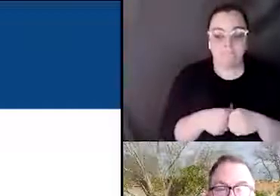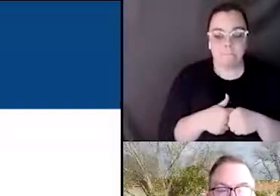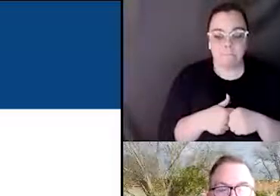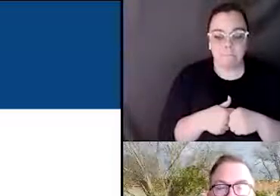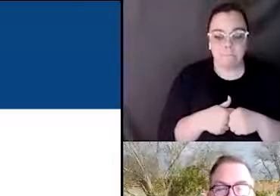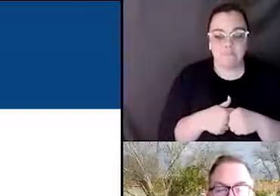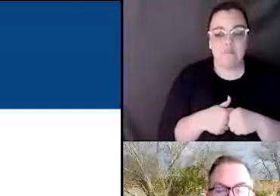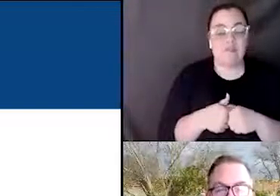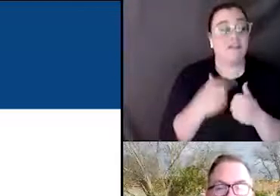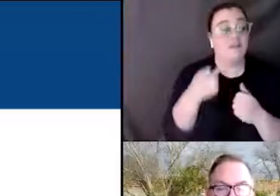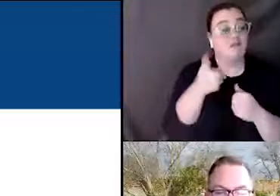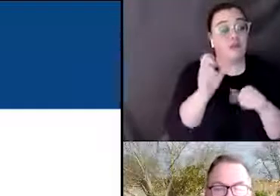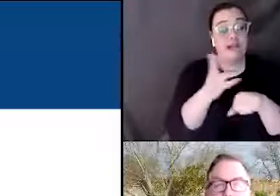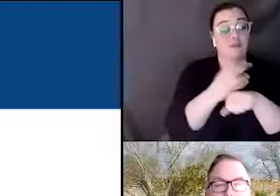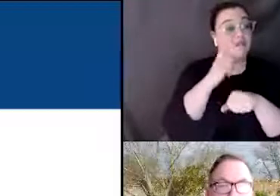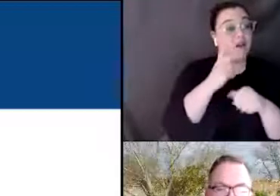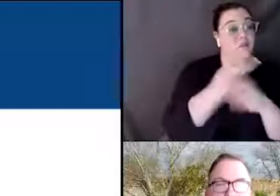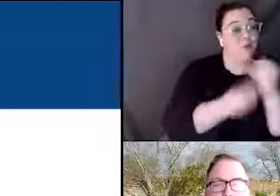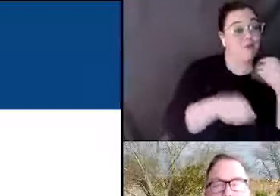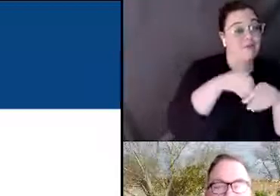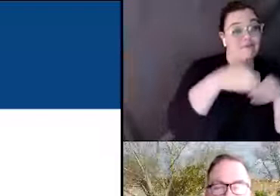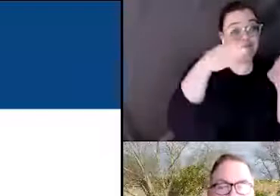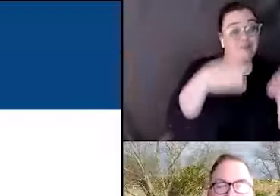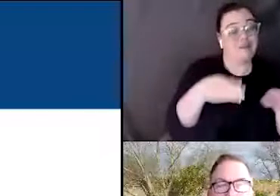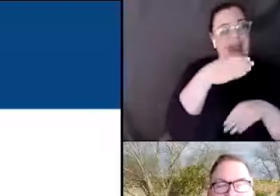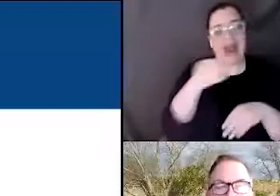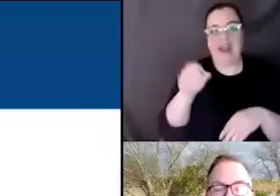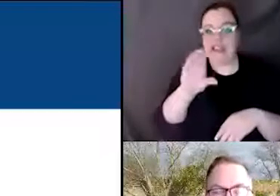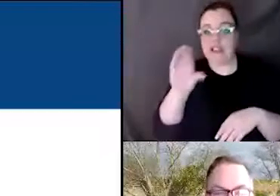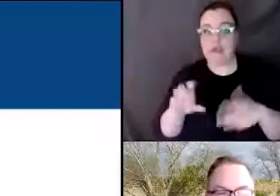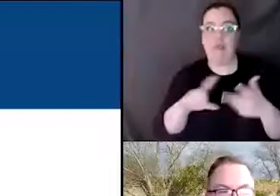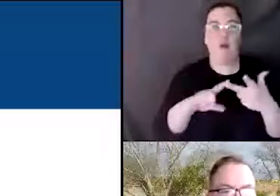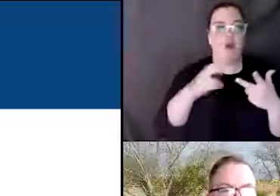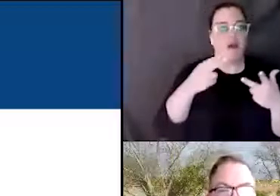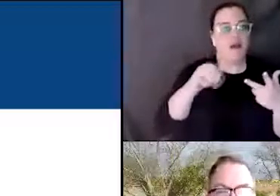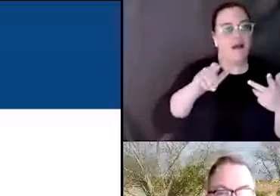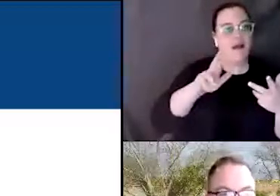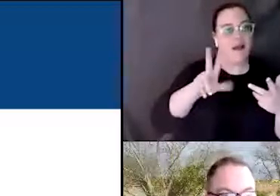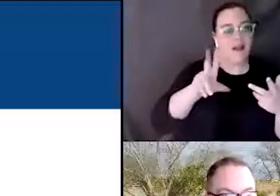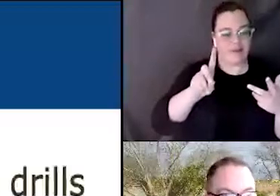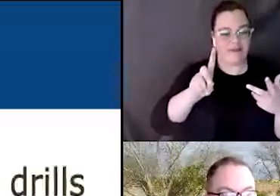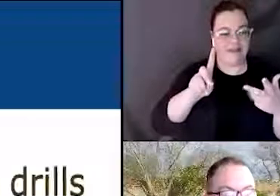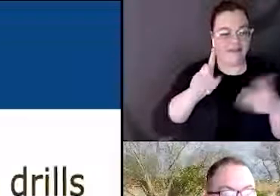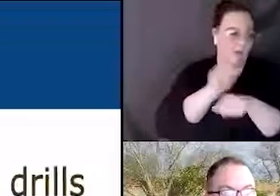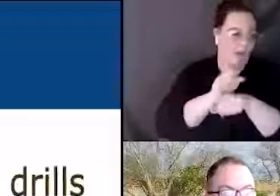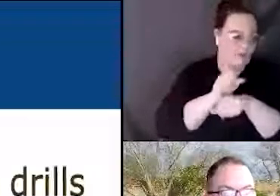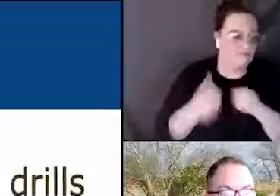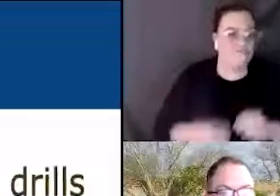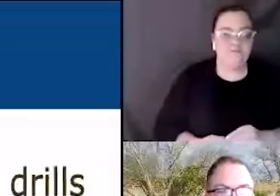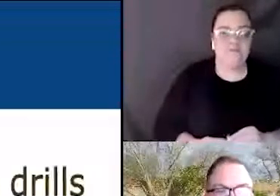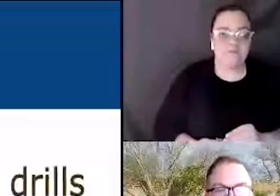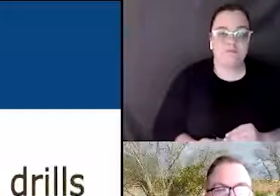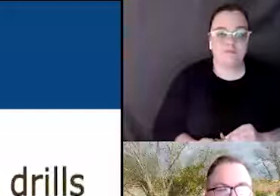use that for both in person and especially for hybrid or everyone remote type of drills.